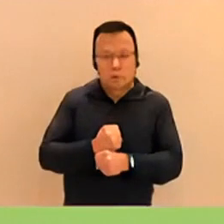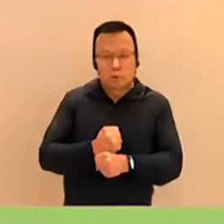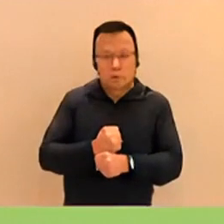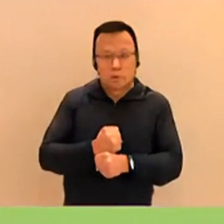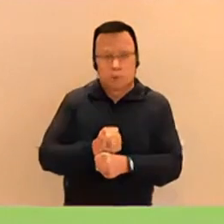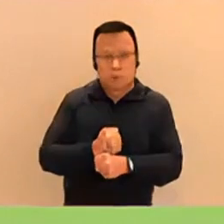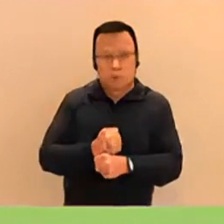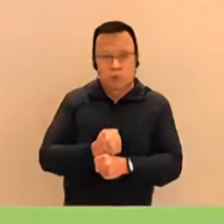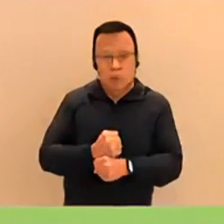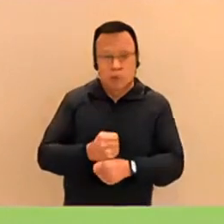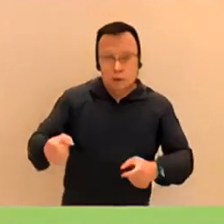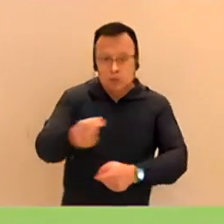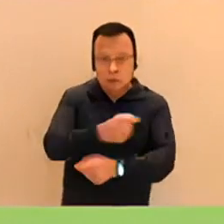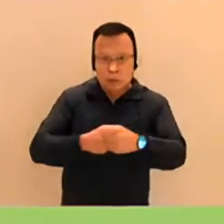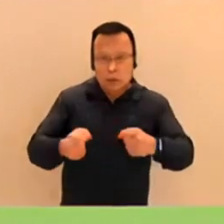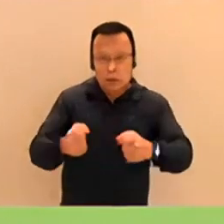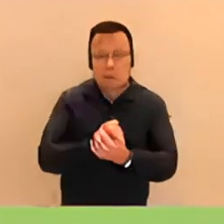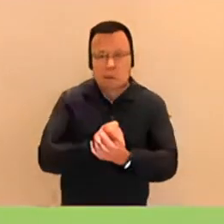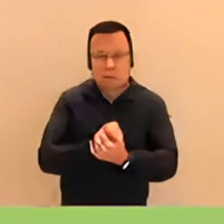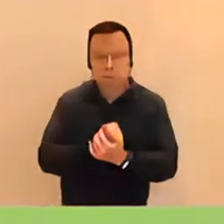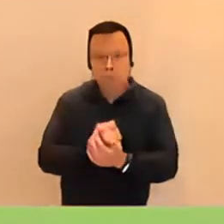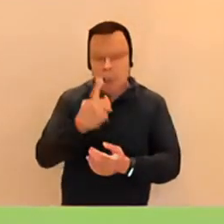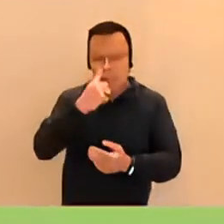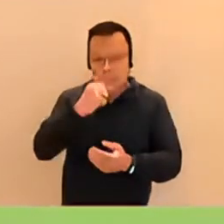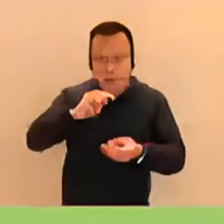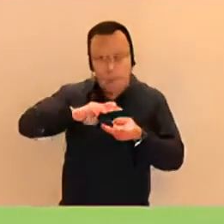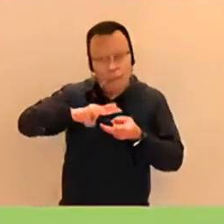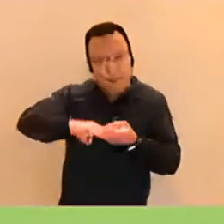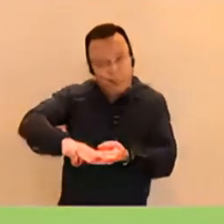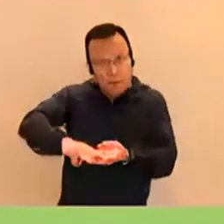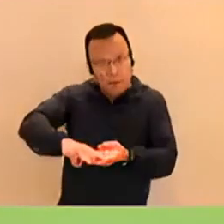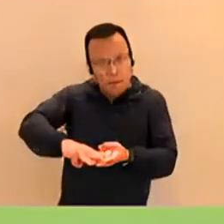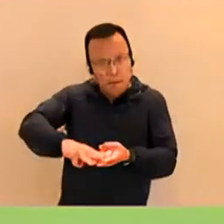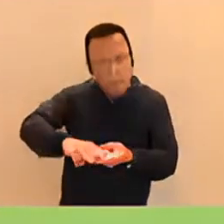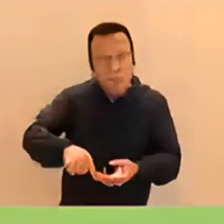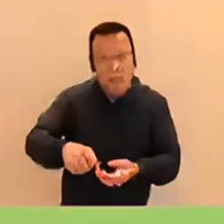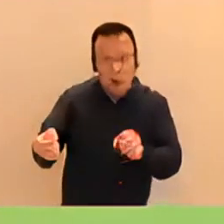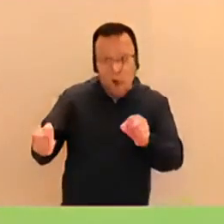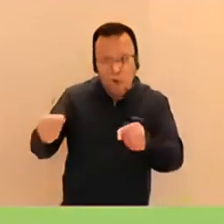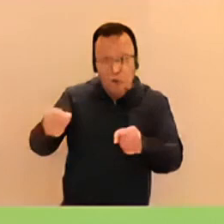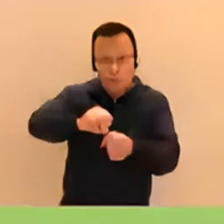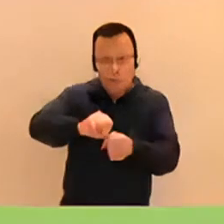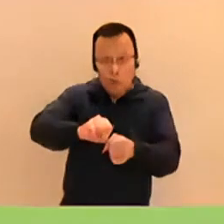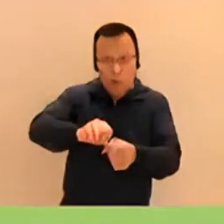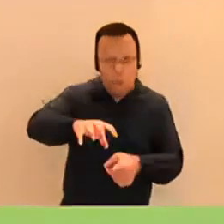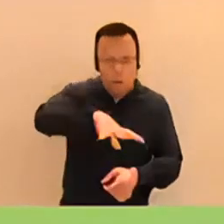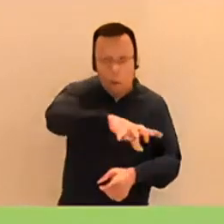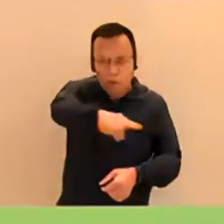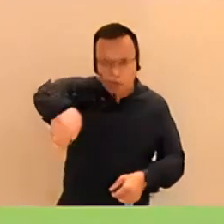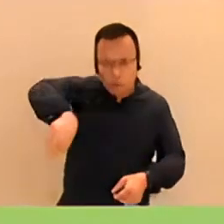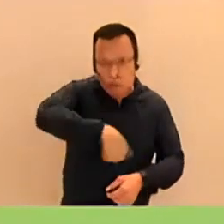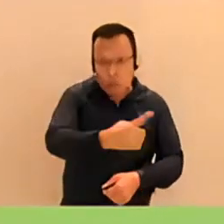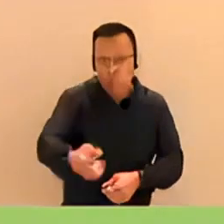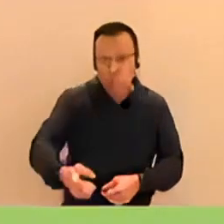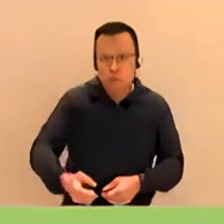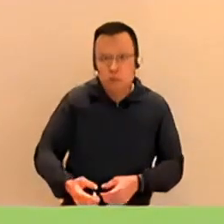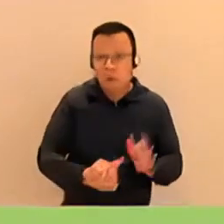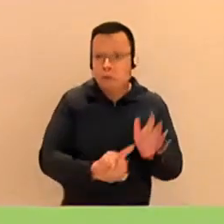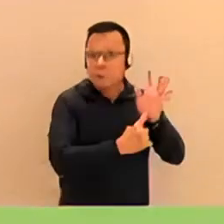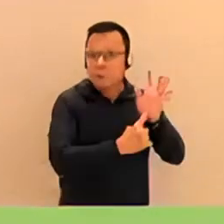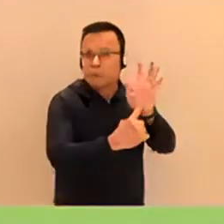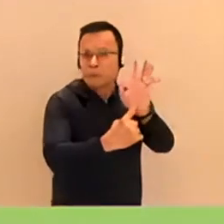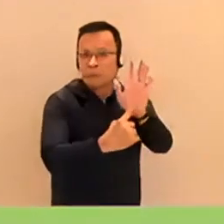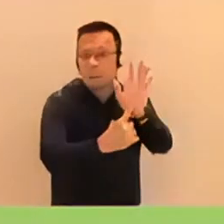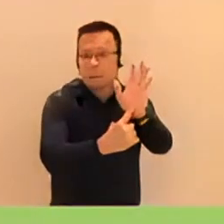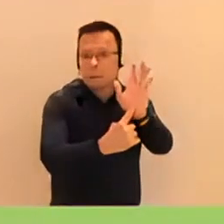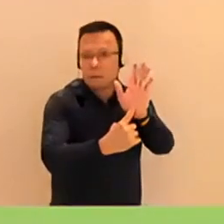Shenqing teleport as an example to illustrate. Now, as the backbone of the second economic engine of